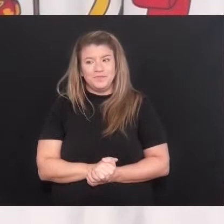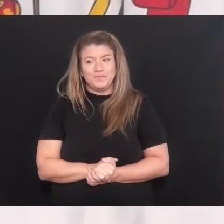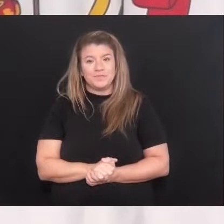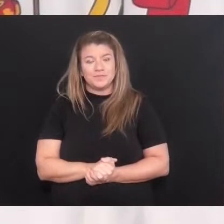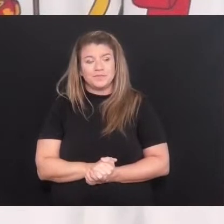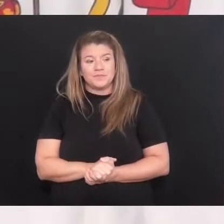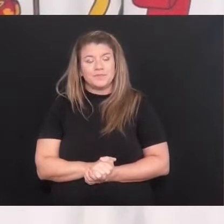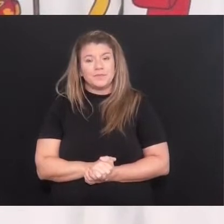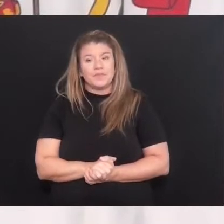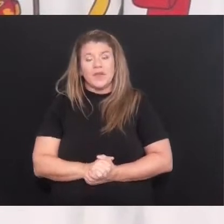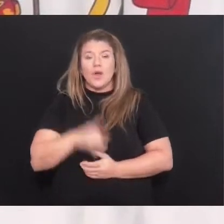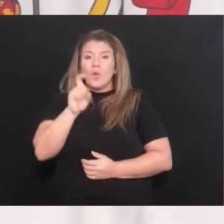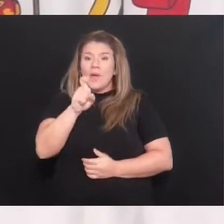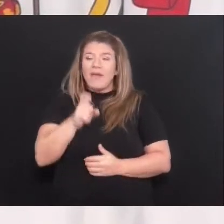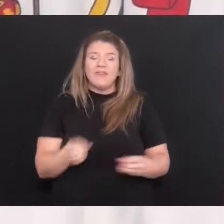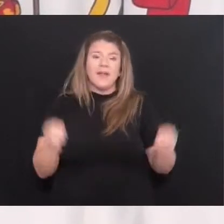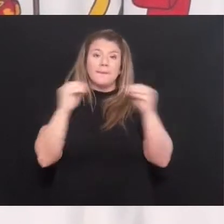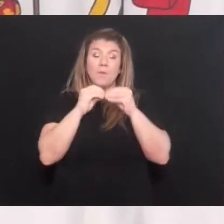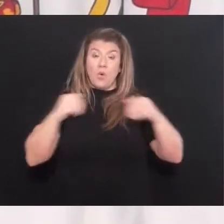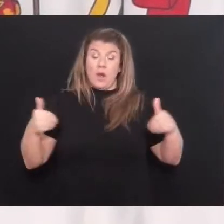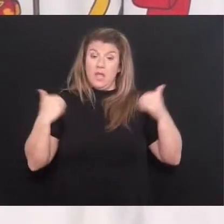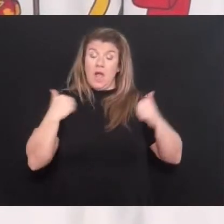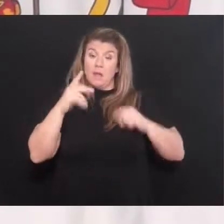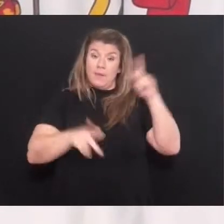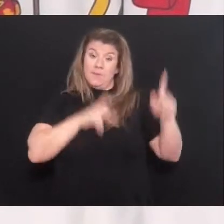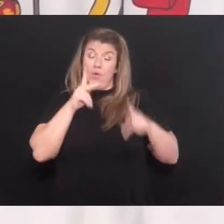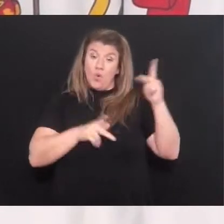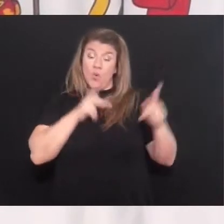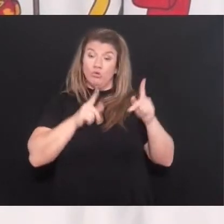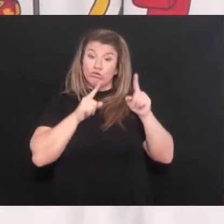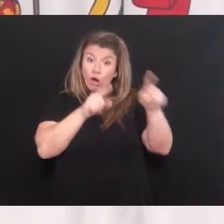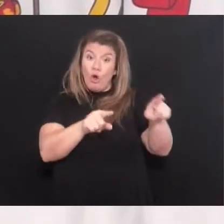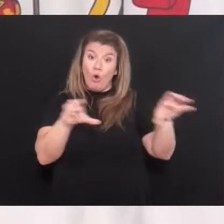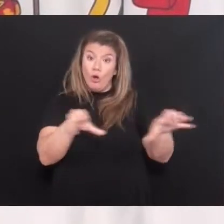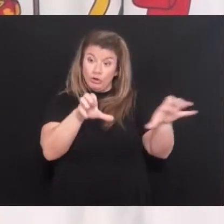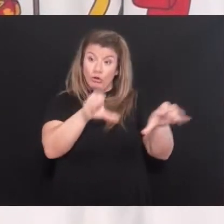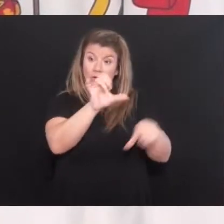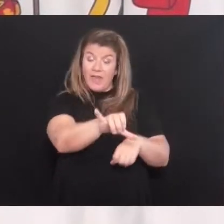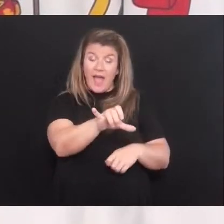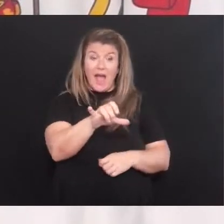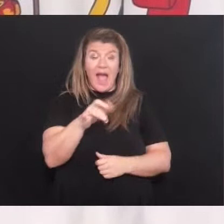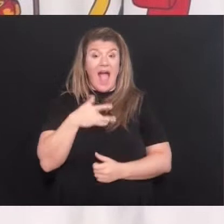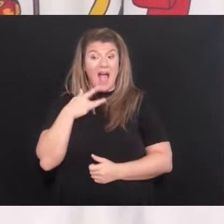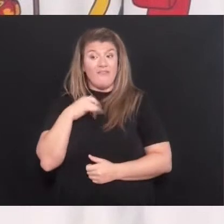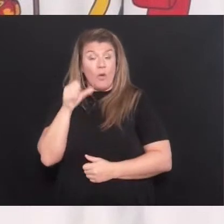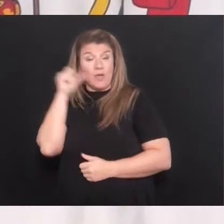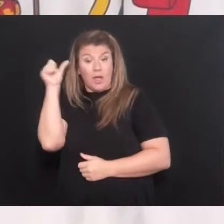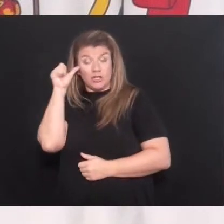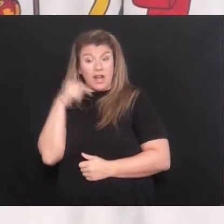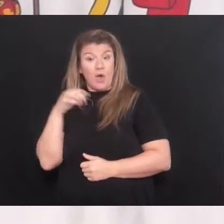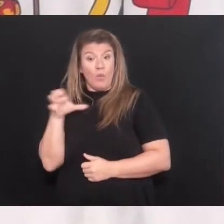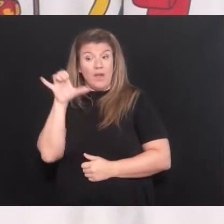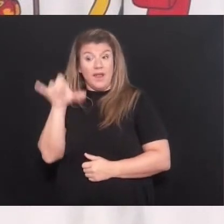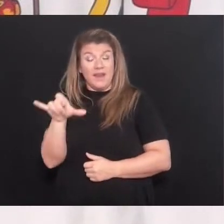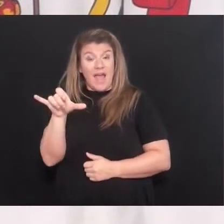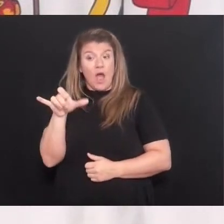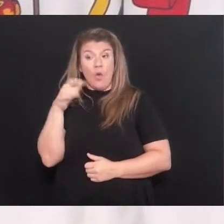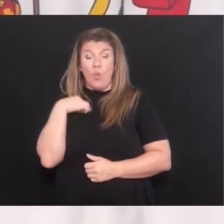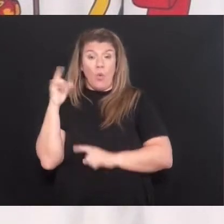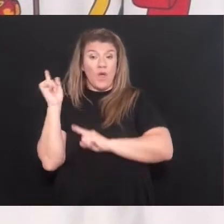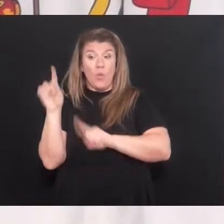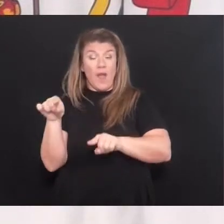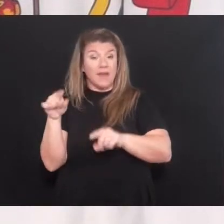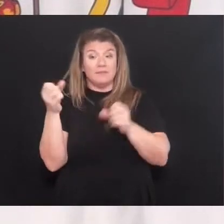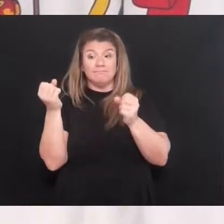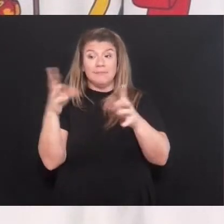Again, we've got to get more and more young people to the finish line. I think we did that yesterday. We were able to be out in front of a lot of